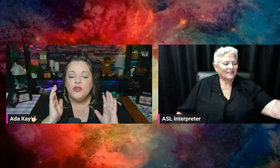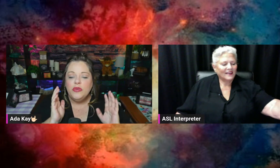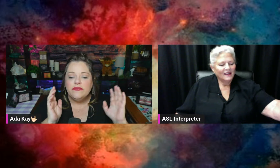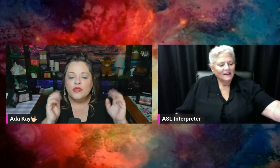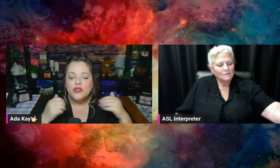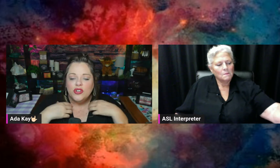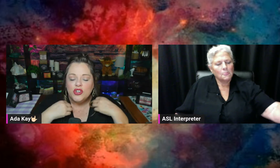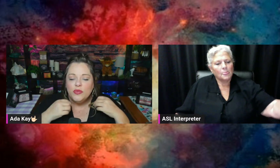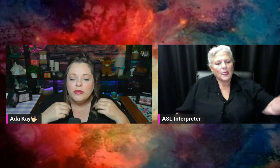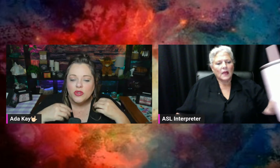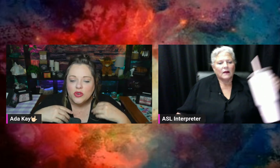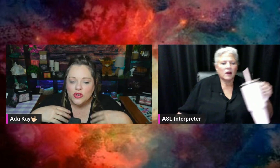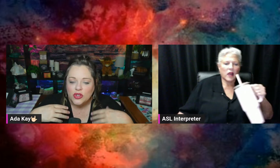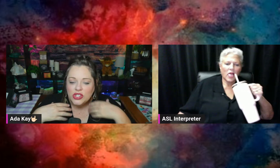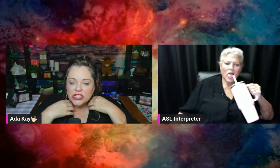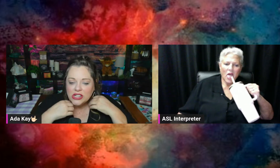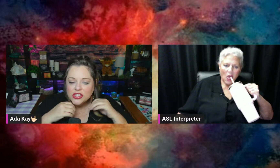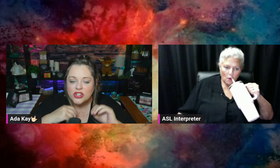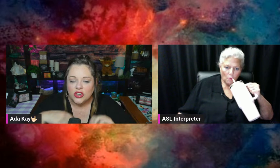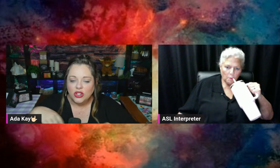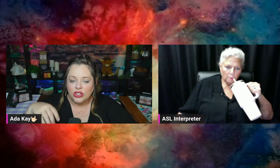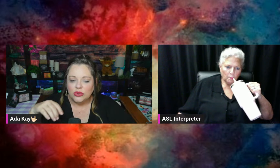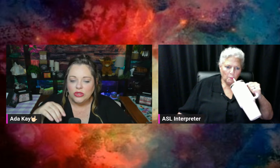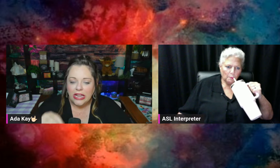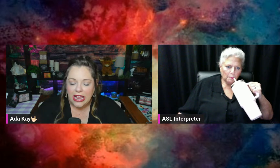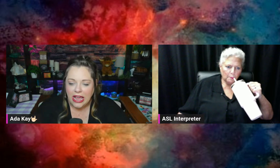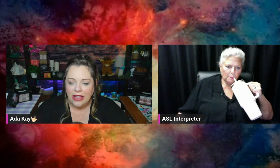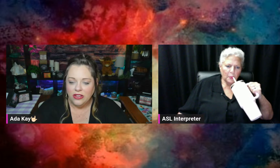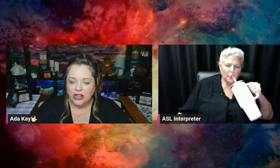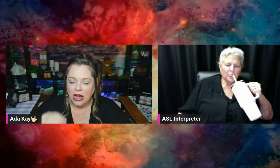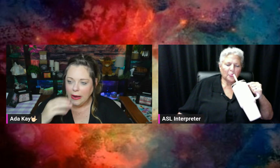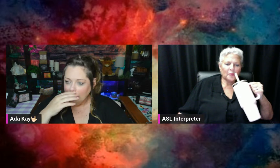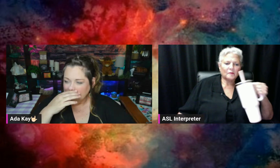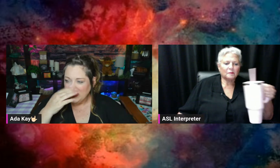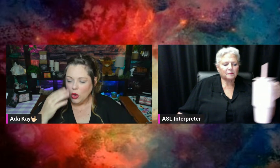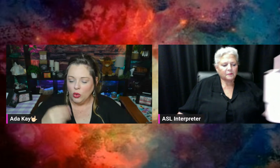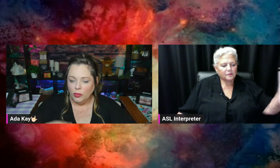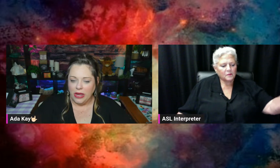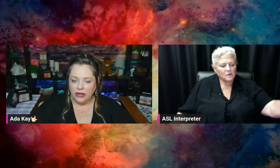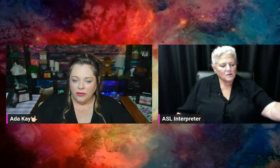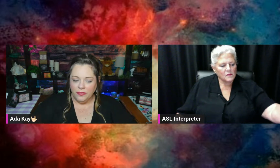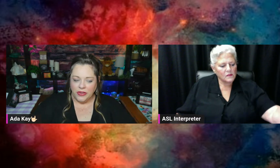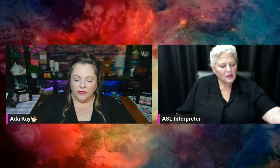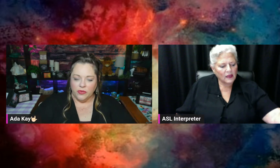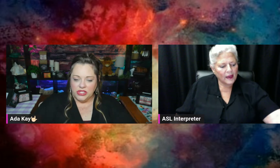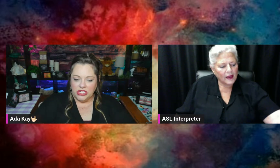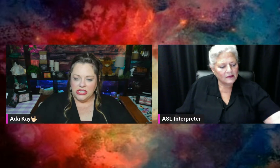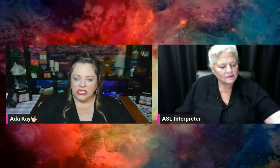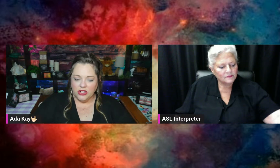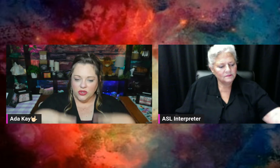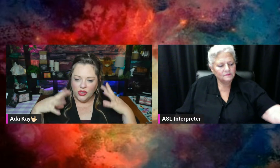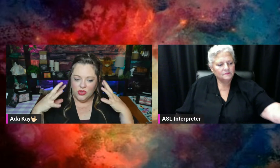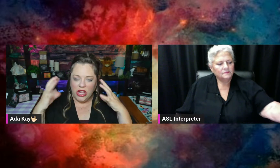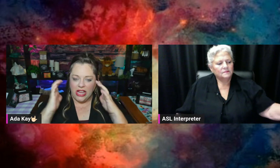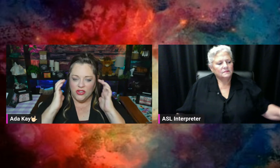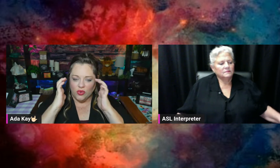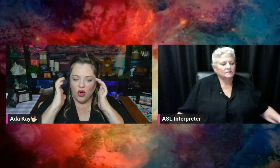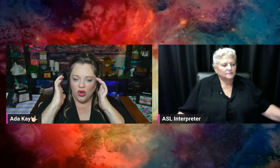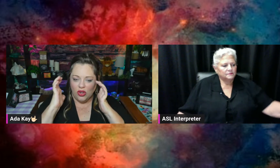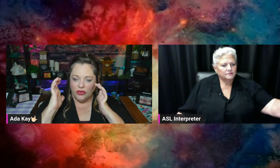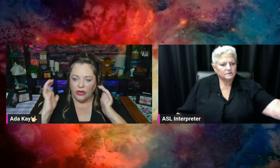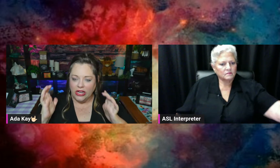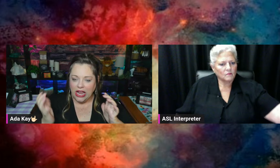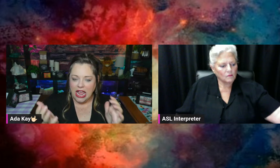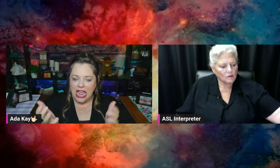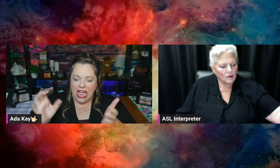Life. Do you remember the Stetson cologne and the guy, the old man from Yeah. City Slickers whose hands were